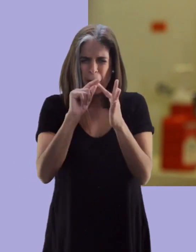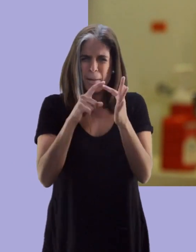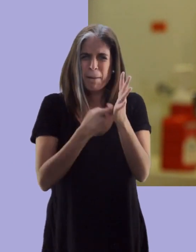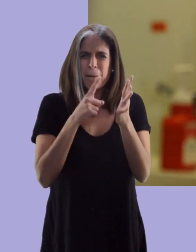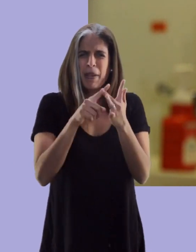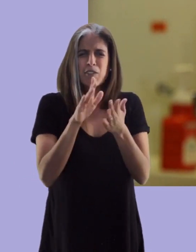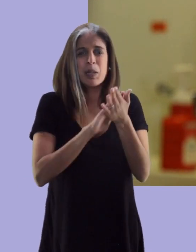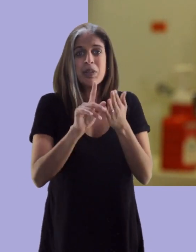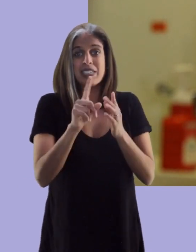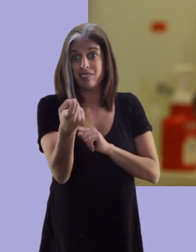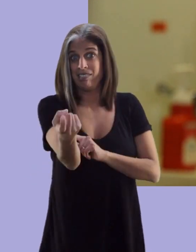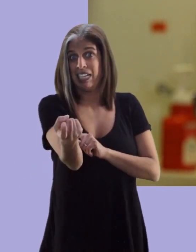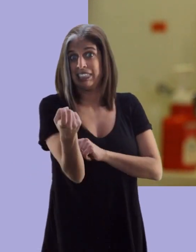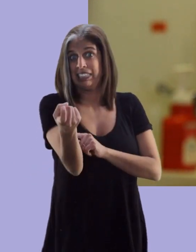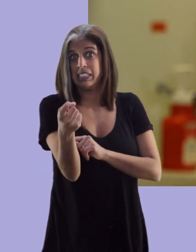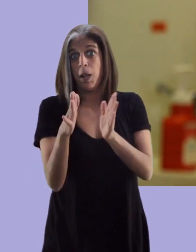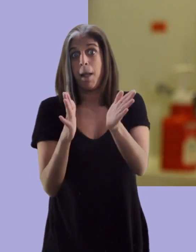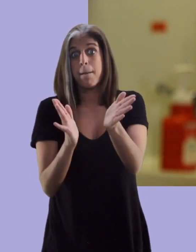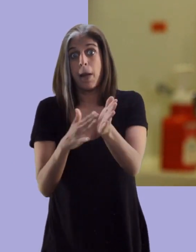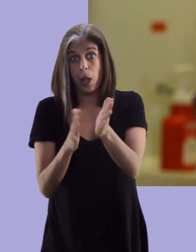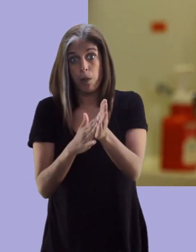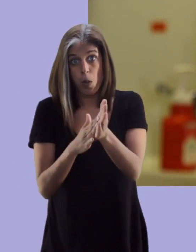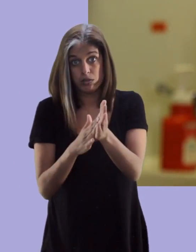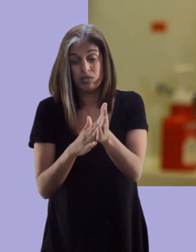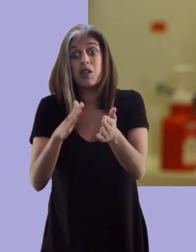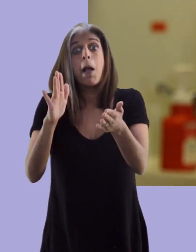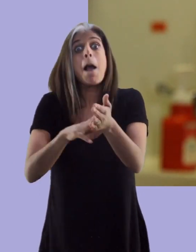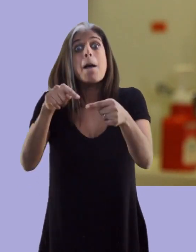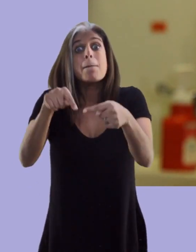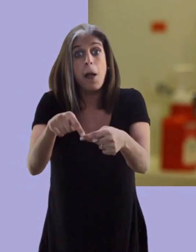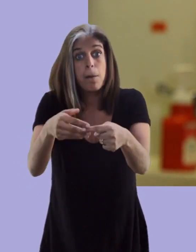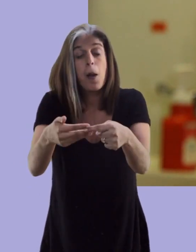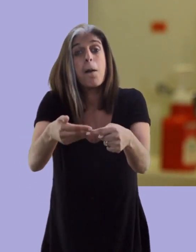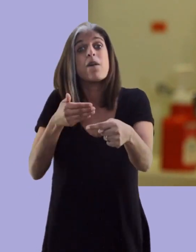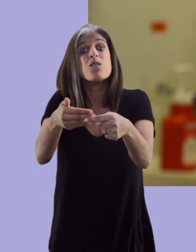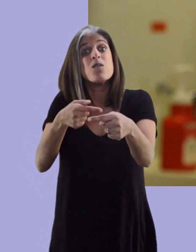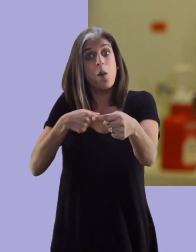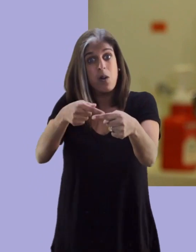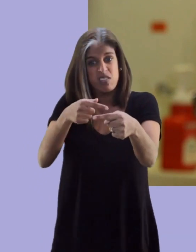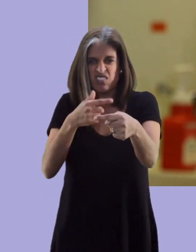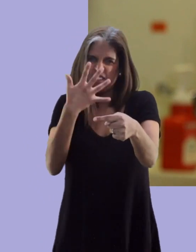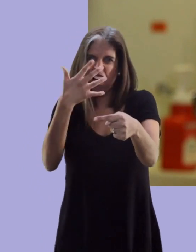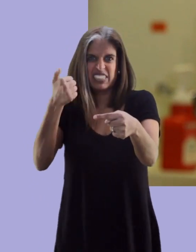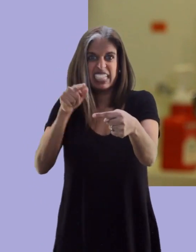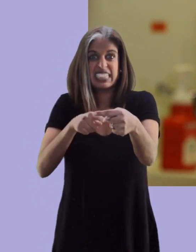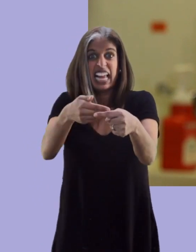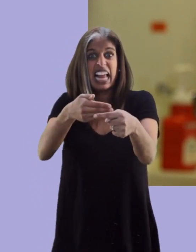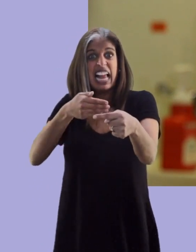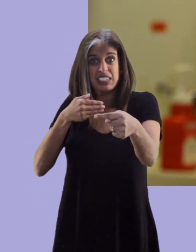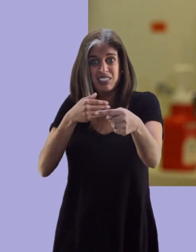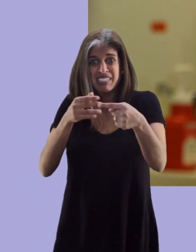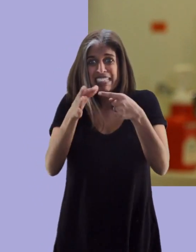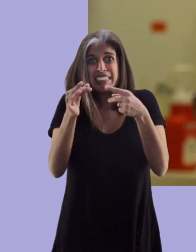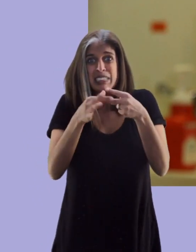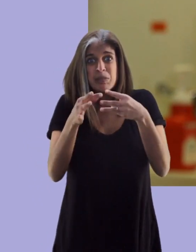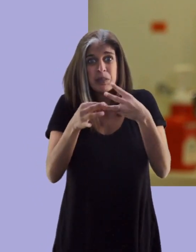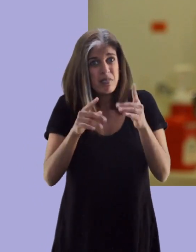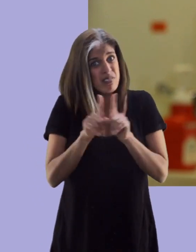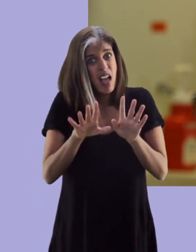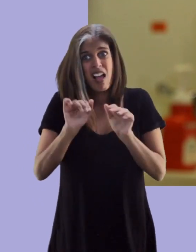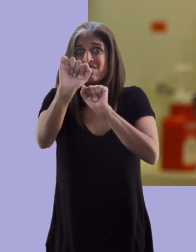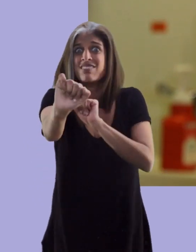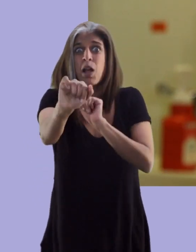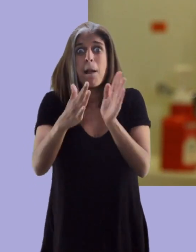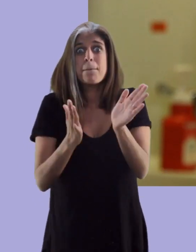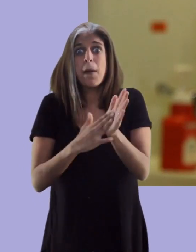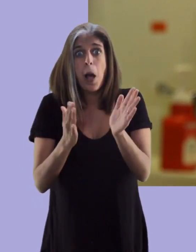people can have perimenopausal symptoms for 5, 6 years before their menopause. So when people read about menopausal symptoms, it's